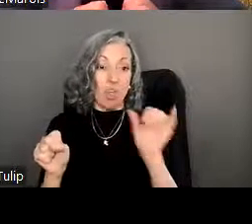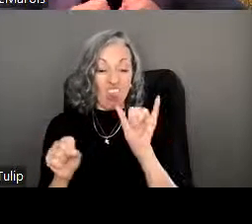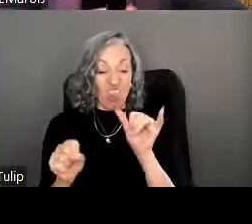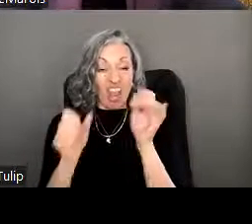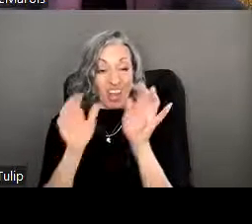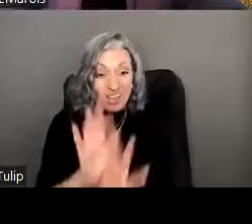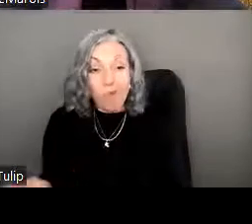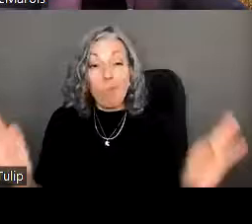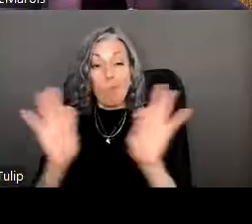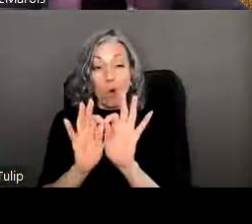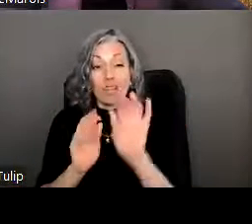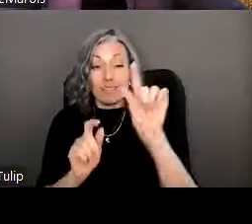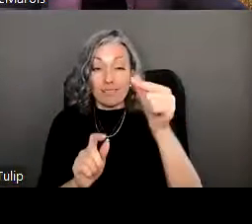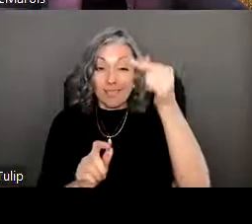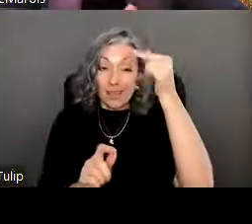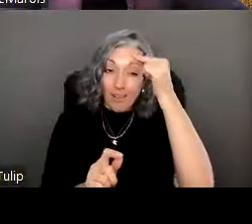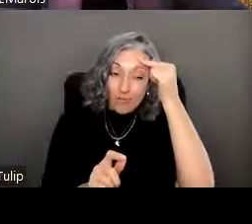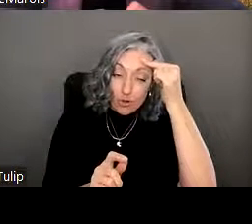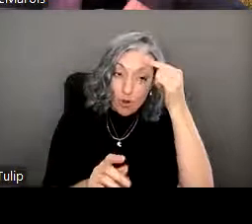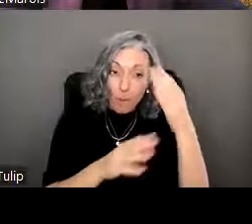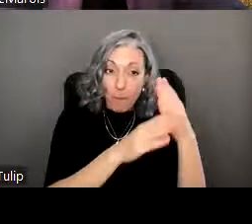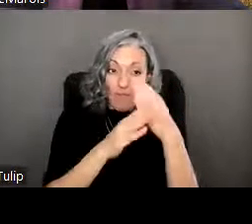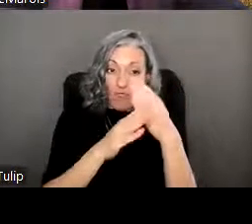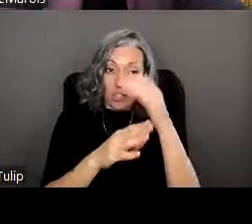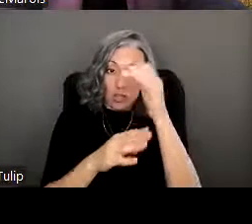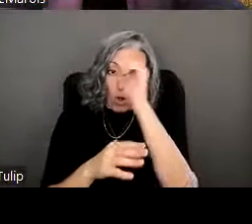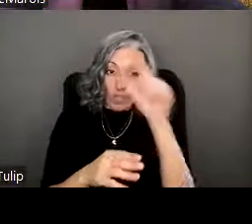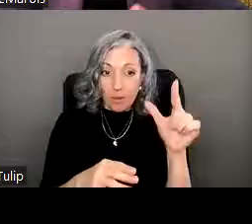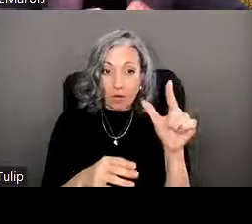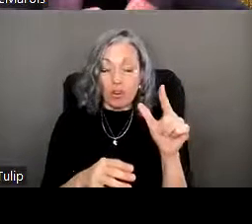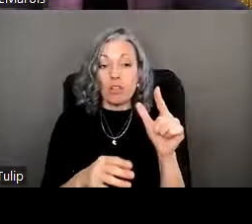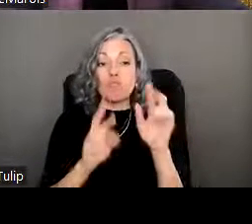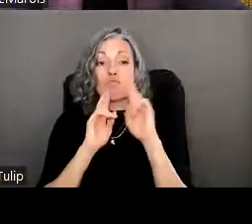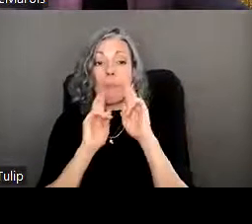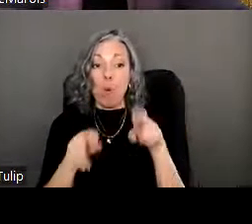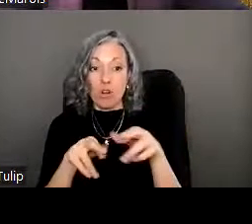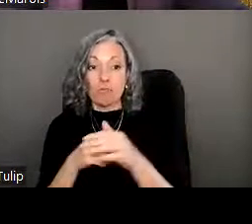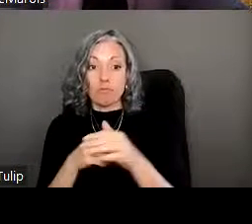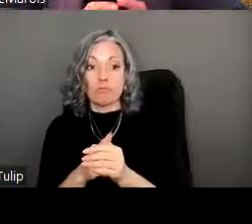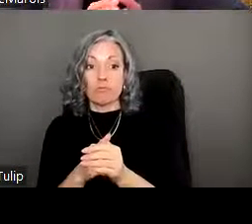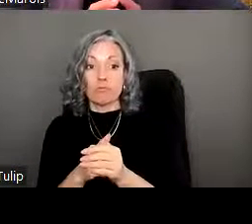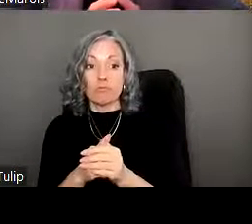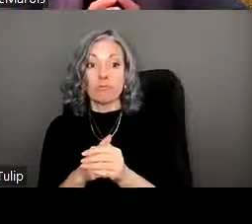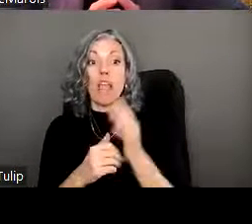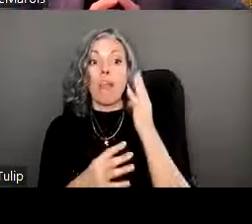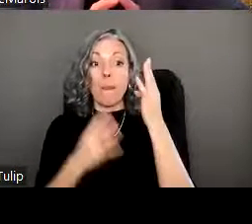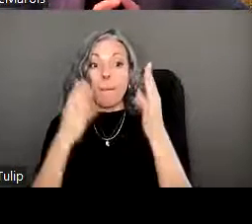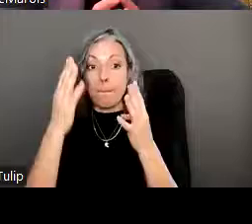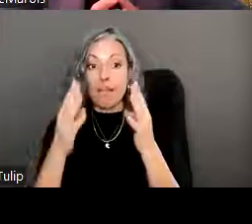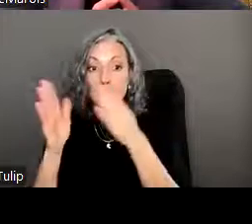to both the governor's Alzheimer's Prevention and Preparedness Task Force report and the Master Plan for